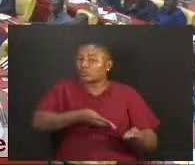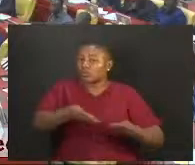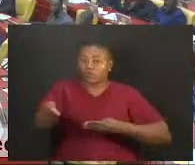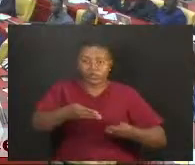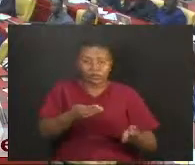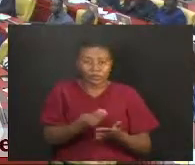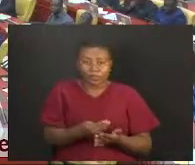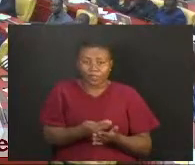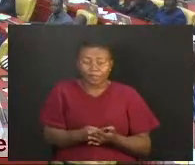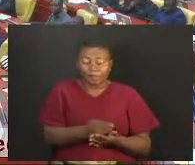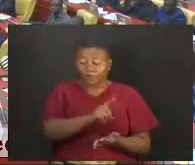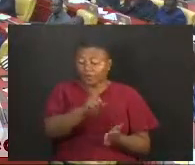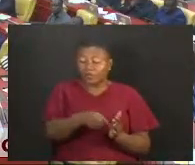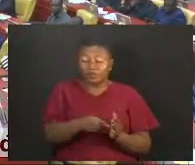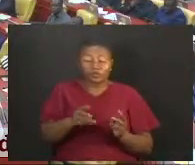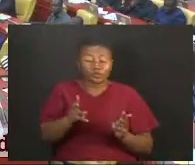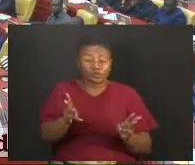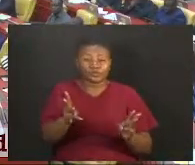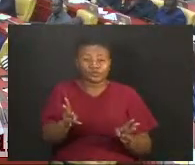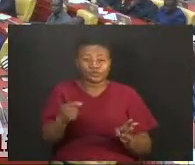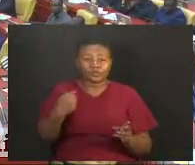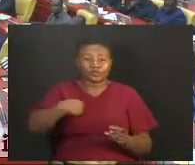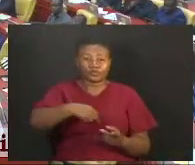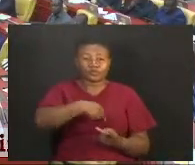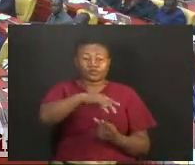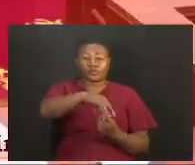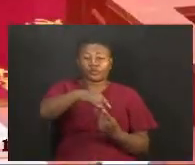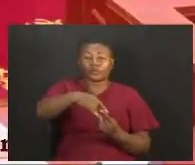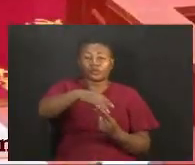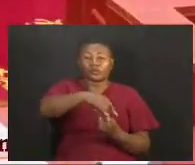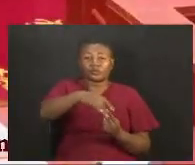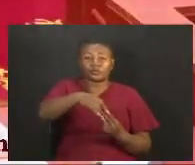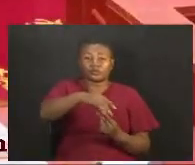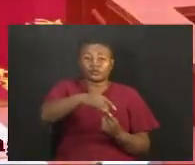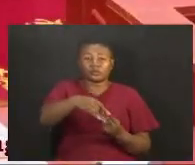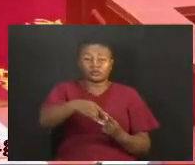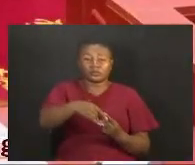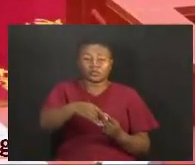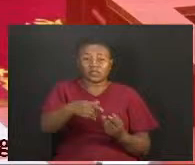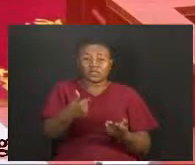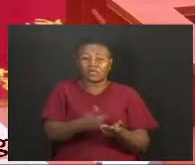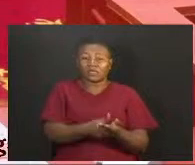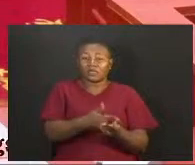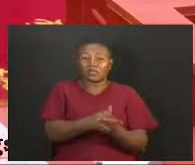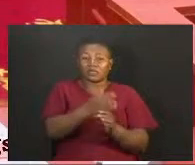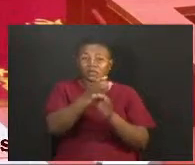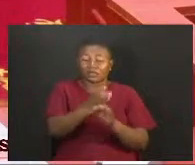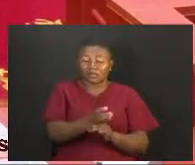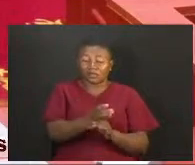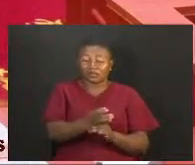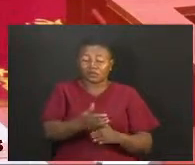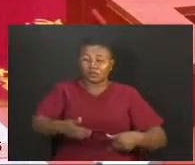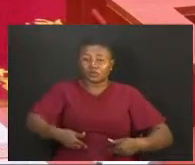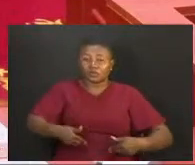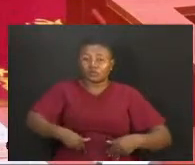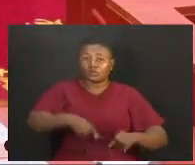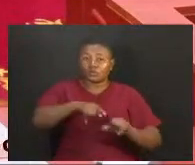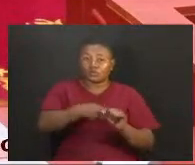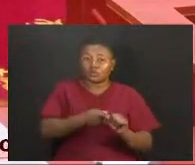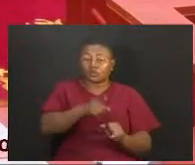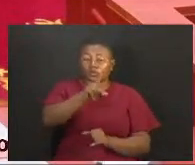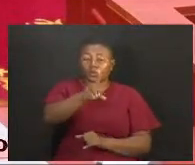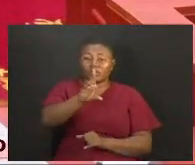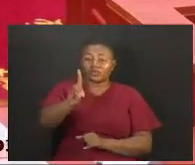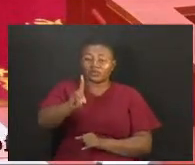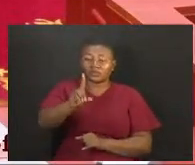Speaker, in this regard, we have selected expenditure items including the Ghana Cares, the U-Start, One District, One Factory